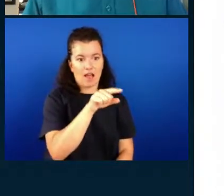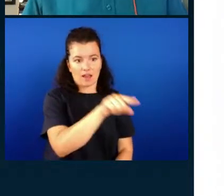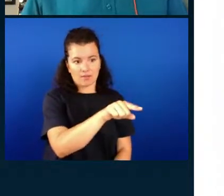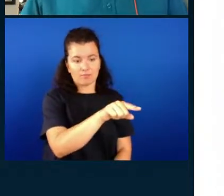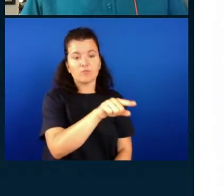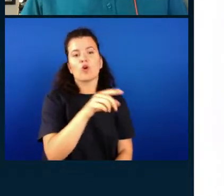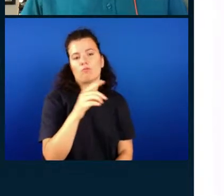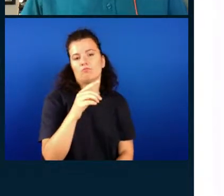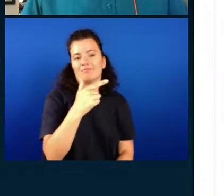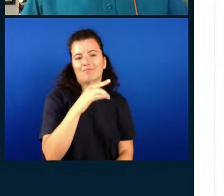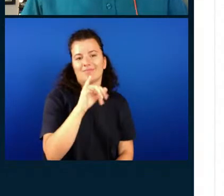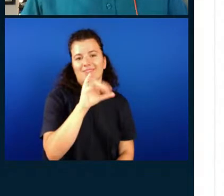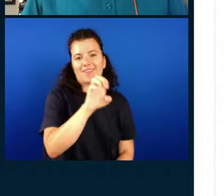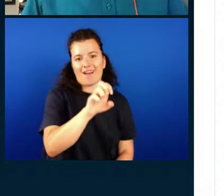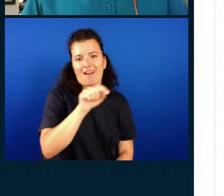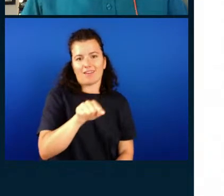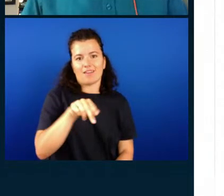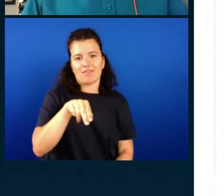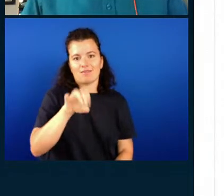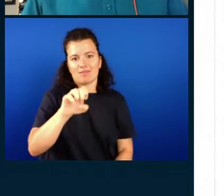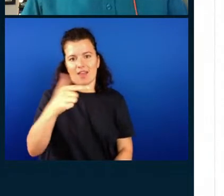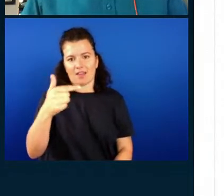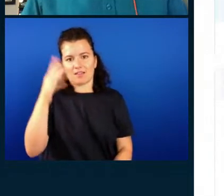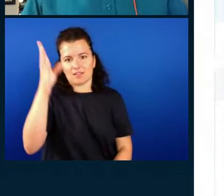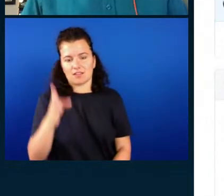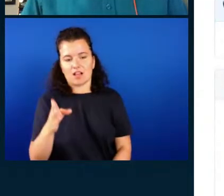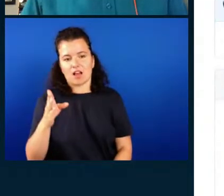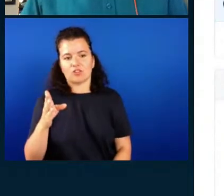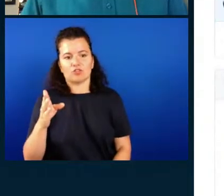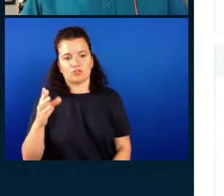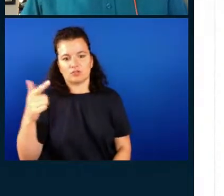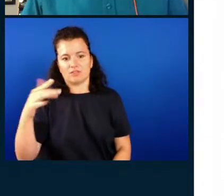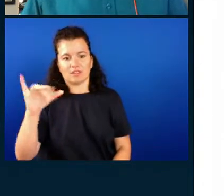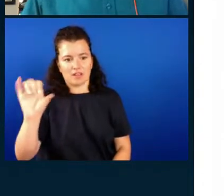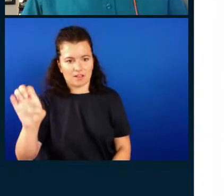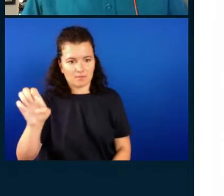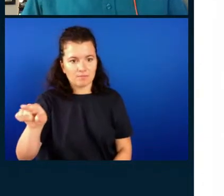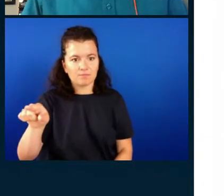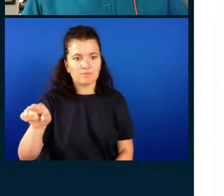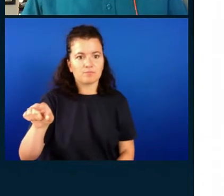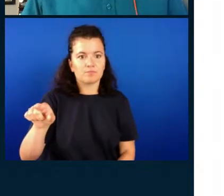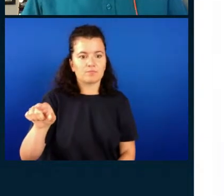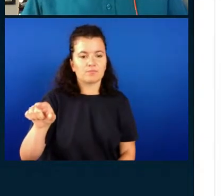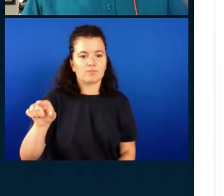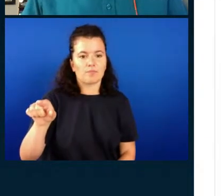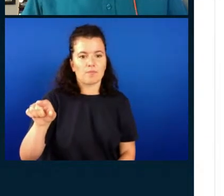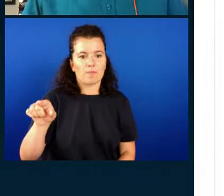.NET/Thai. And then if you go into documentation, and the first thing in the